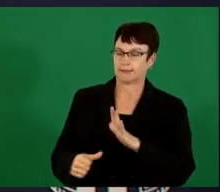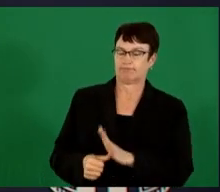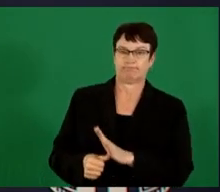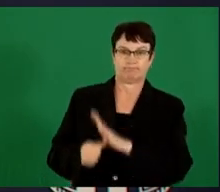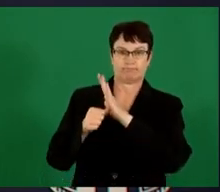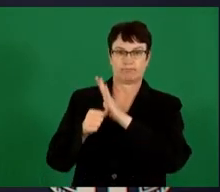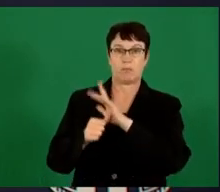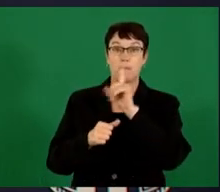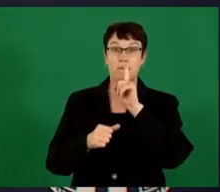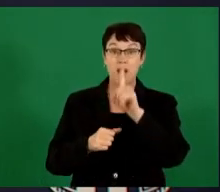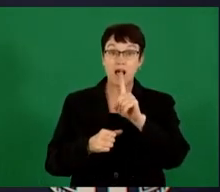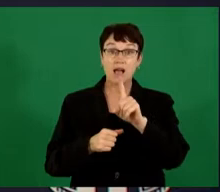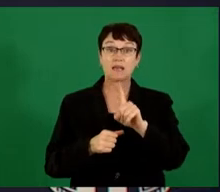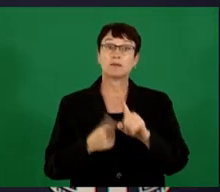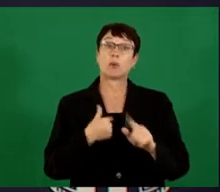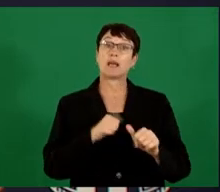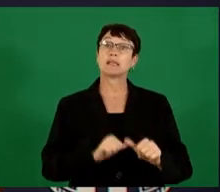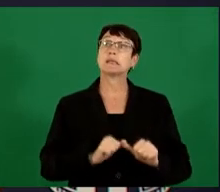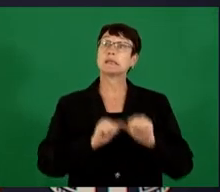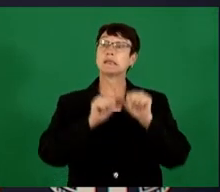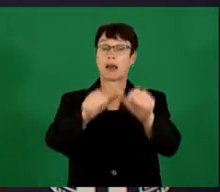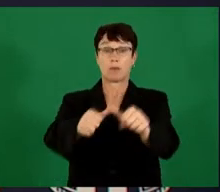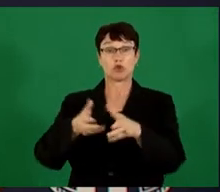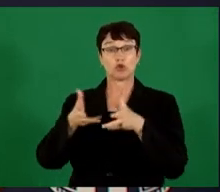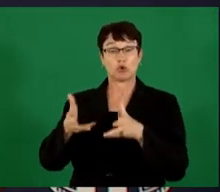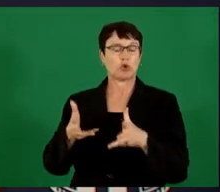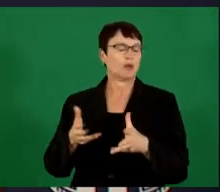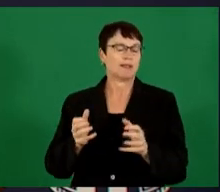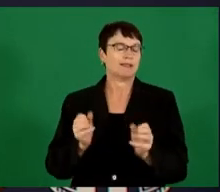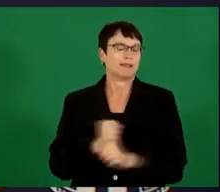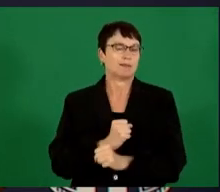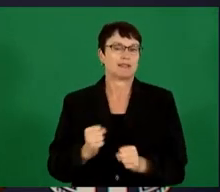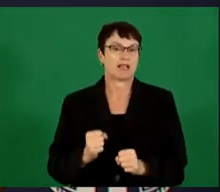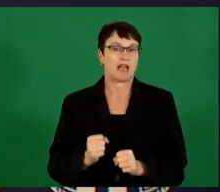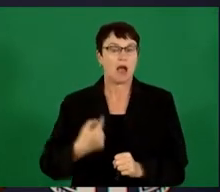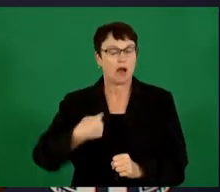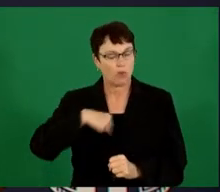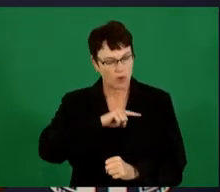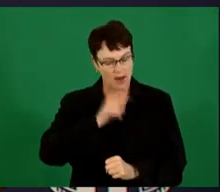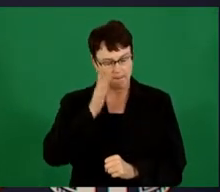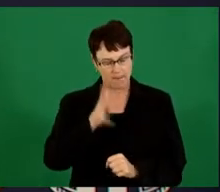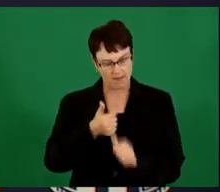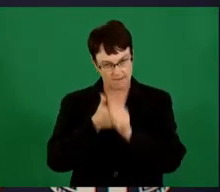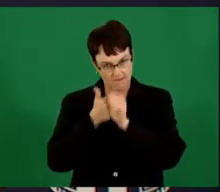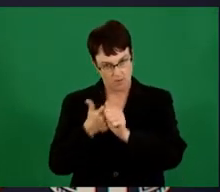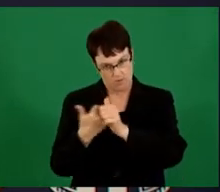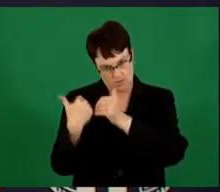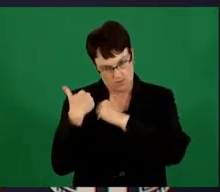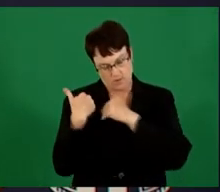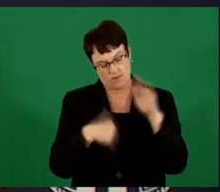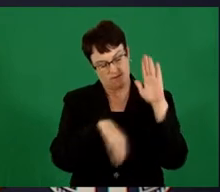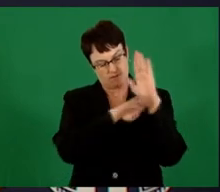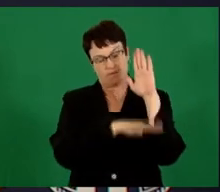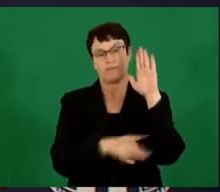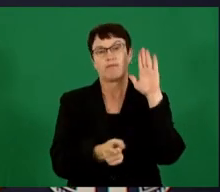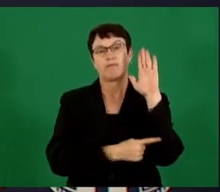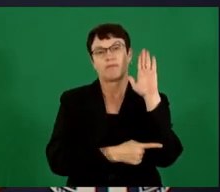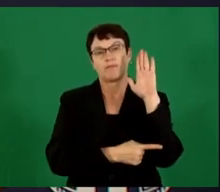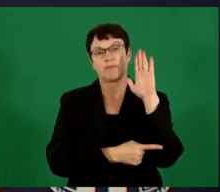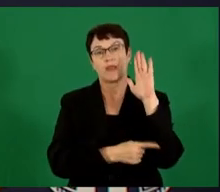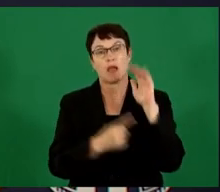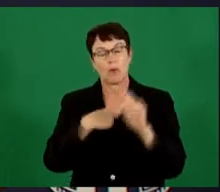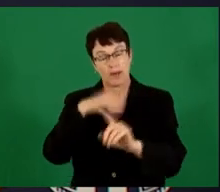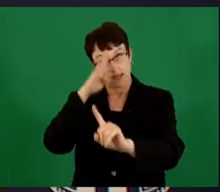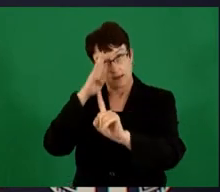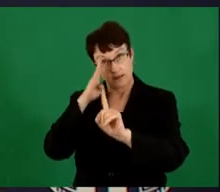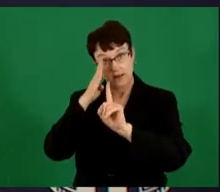and sustainable growth. And if we live true to our mandate and we have to pursue price stability, we would